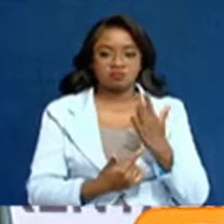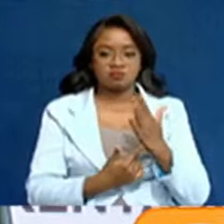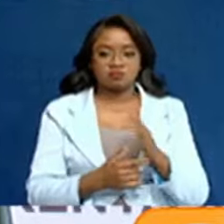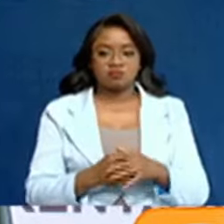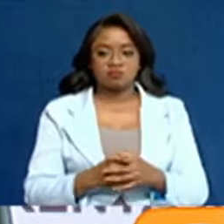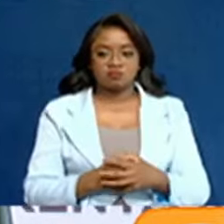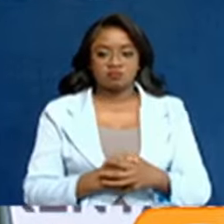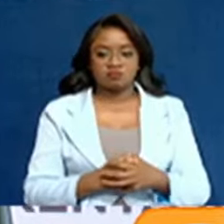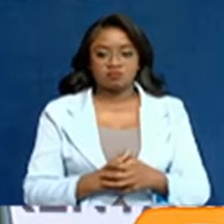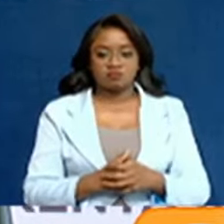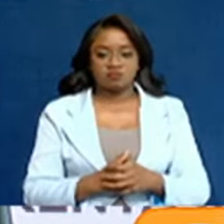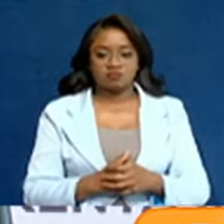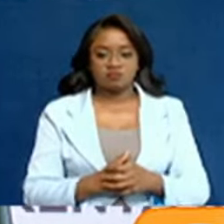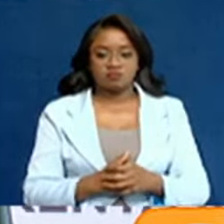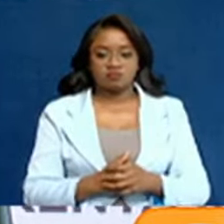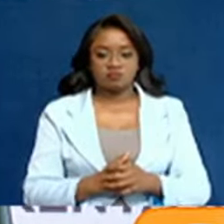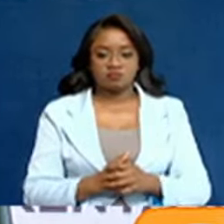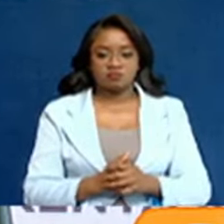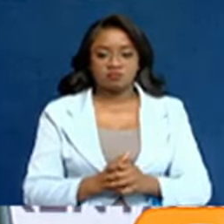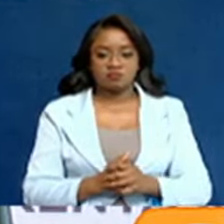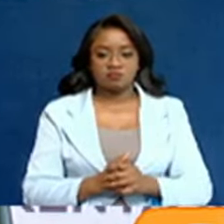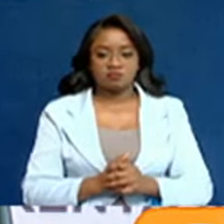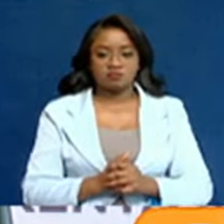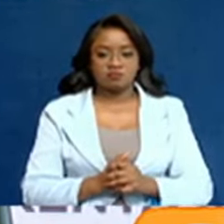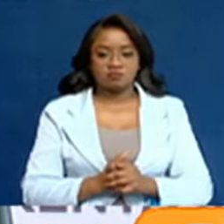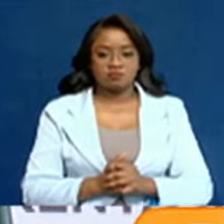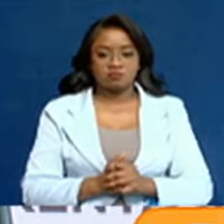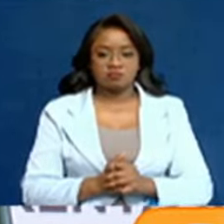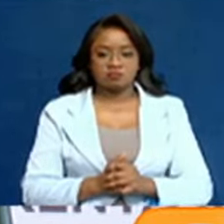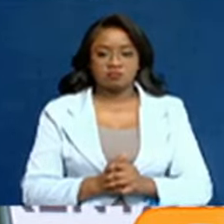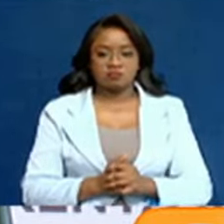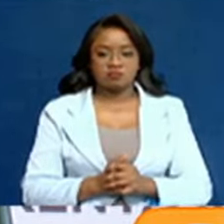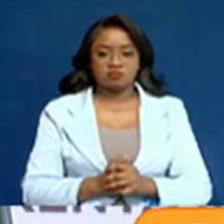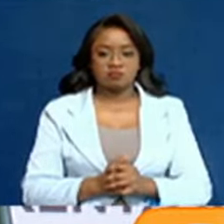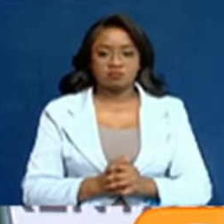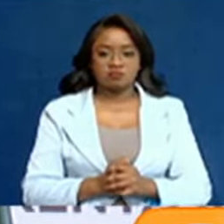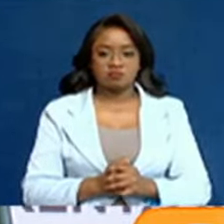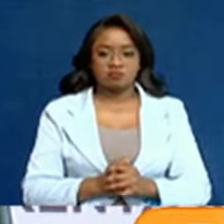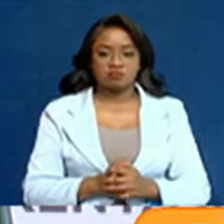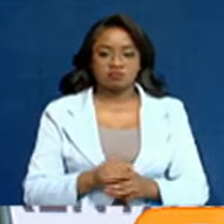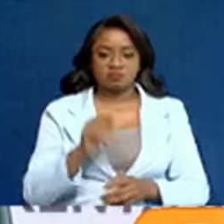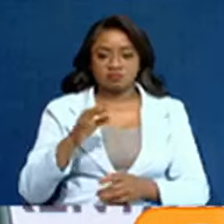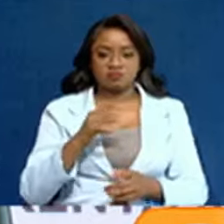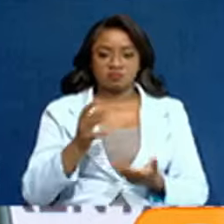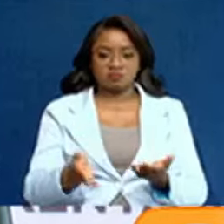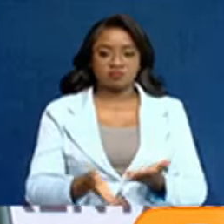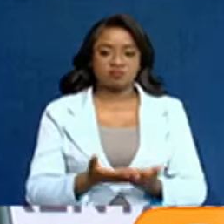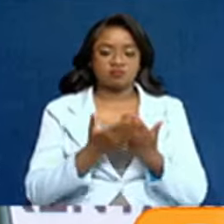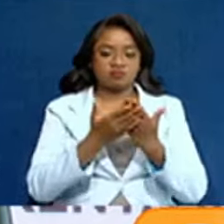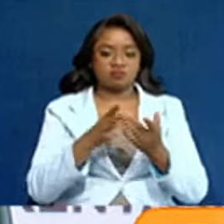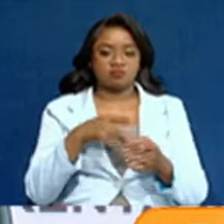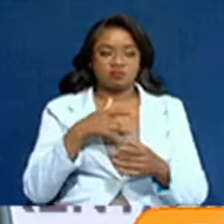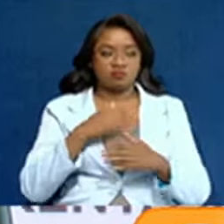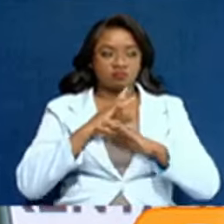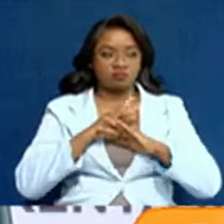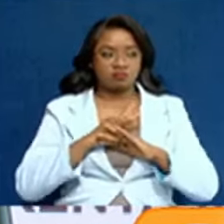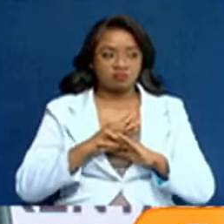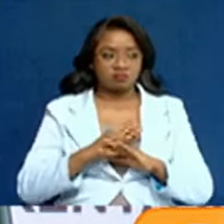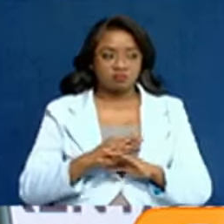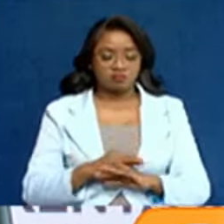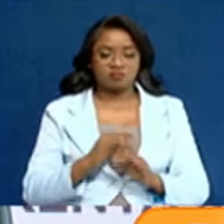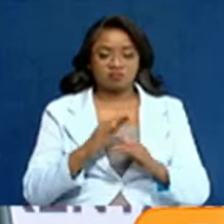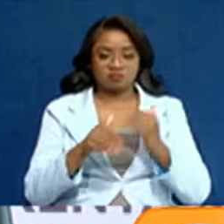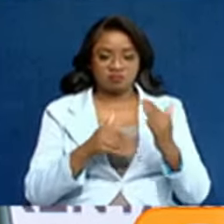Ideally, you should be helping to ease the pain of the government by ensuring that all procurement